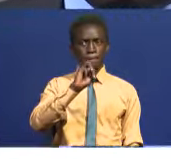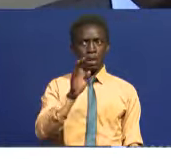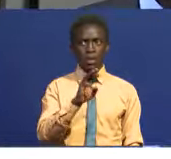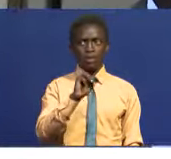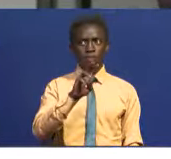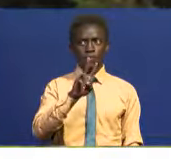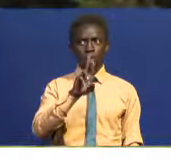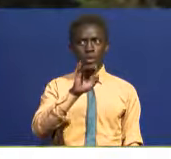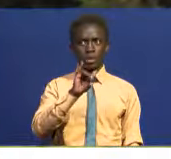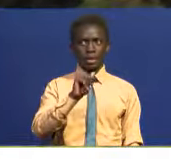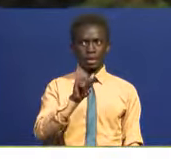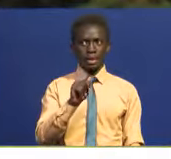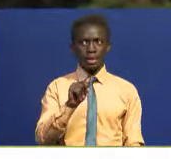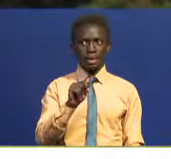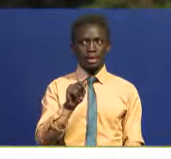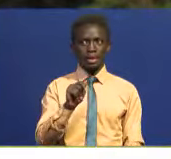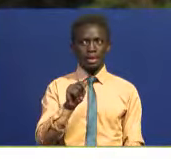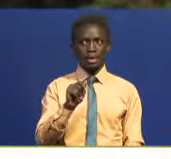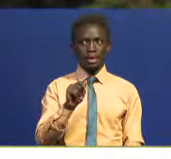and Industry.